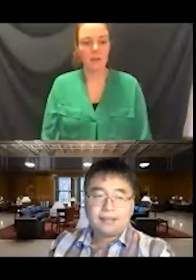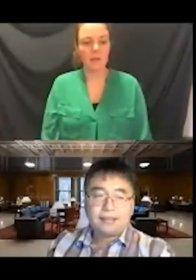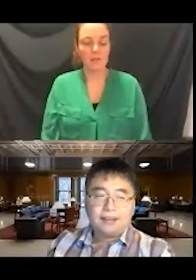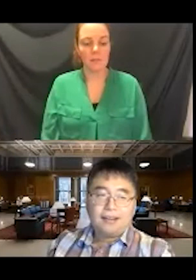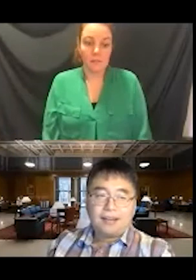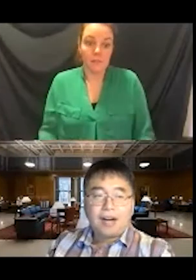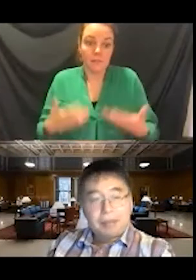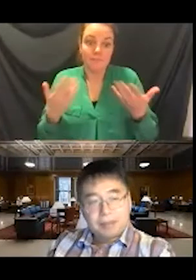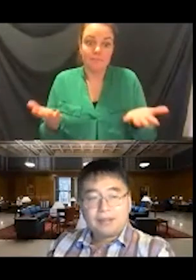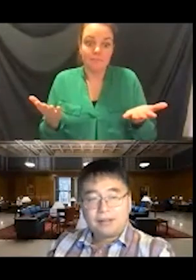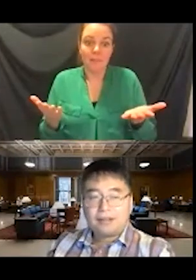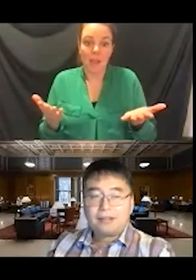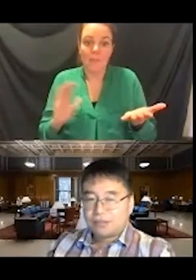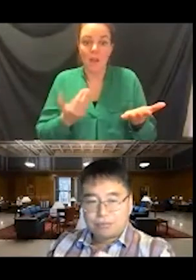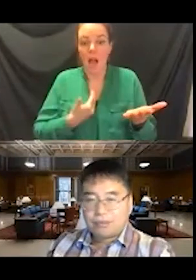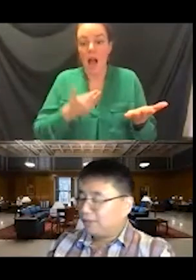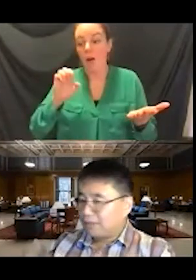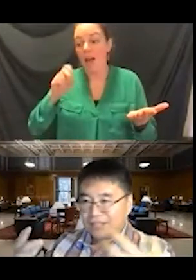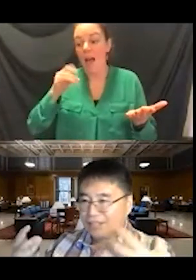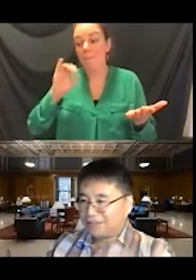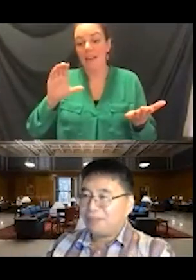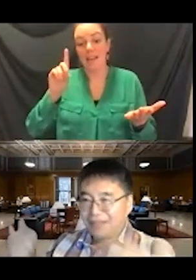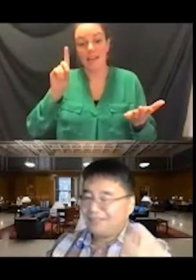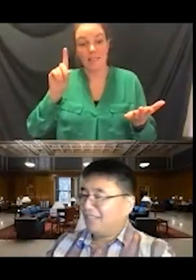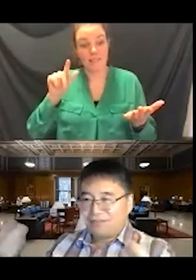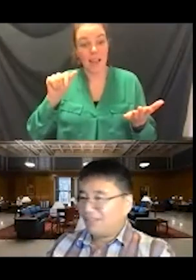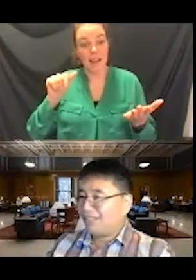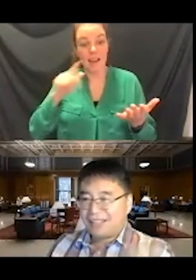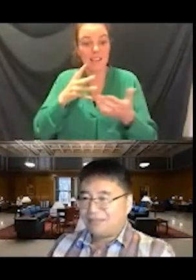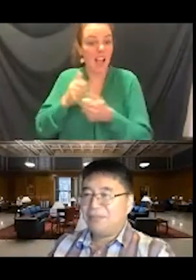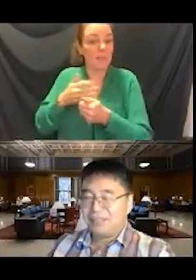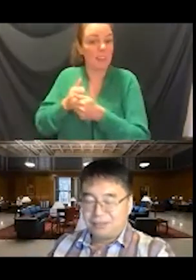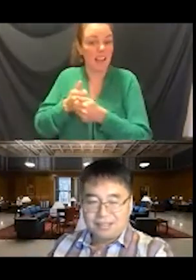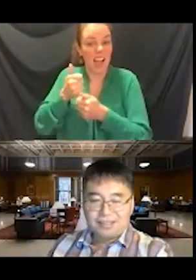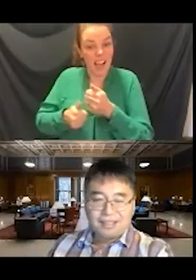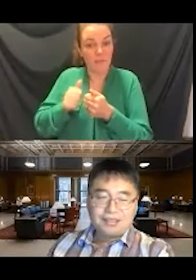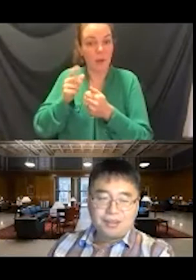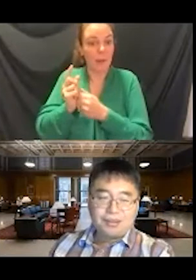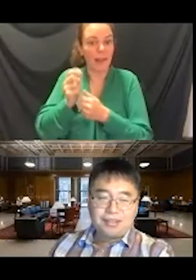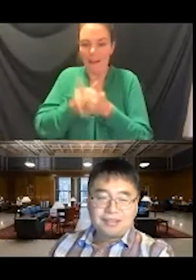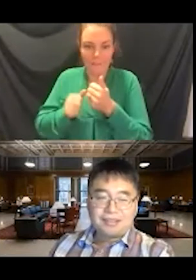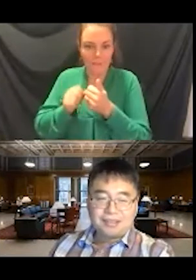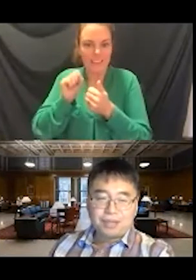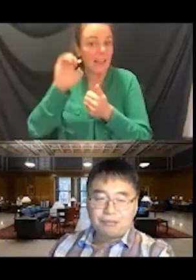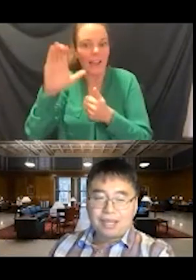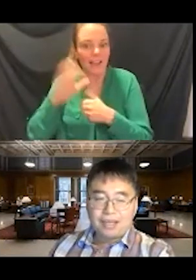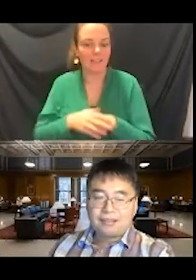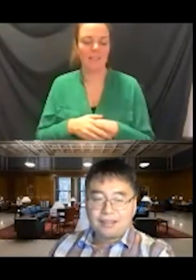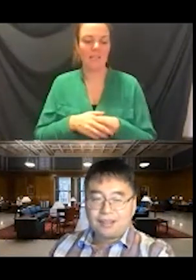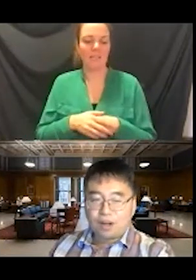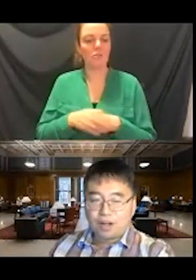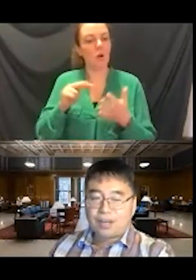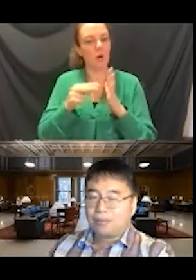by virtue of the fact that our Epic data gets, it's updated every second, every minute, right? So it's we can